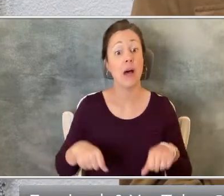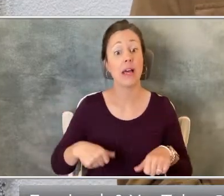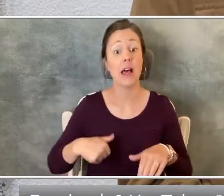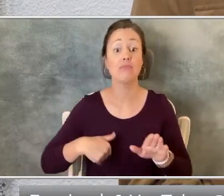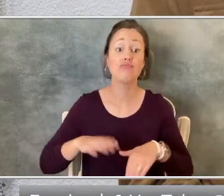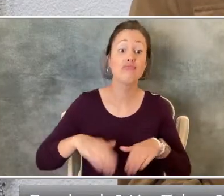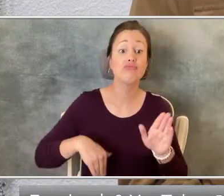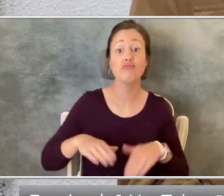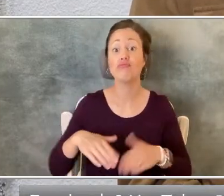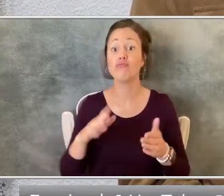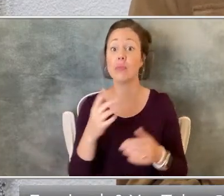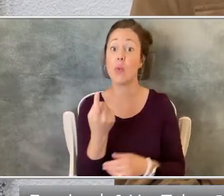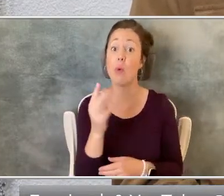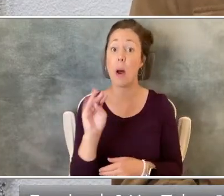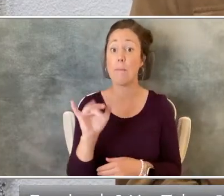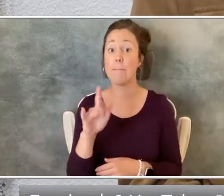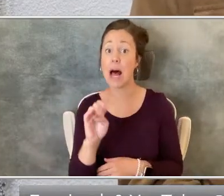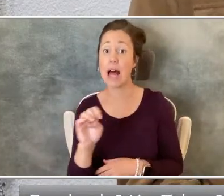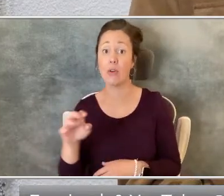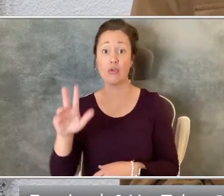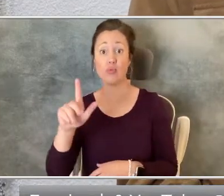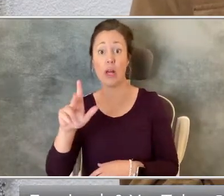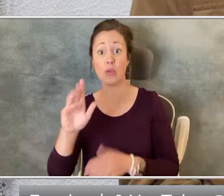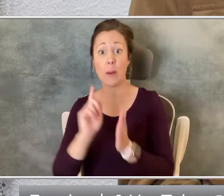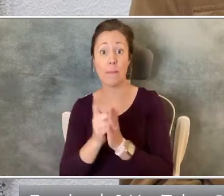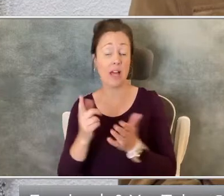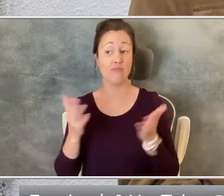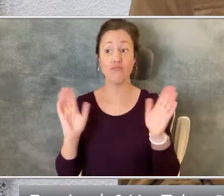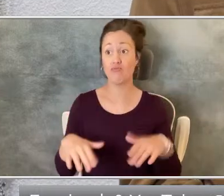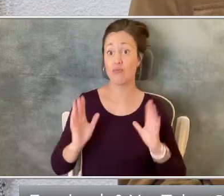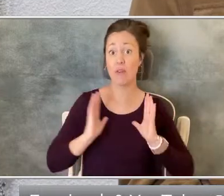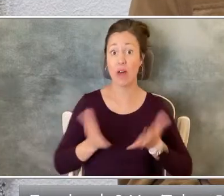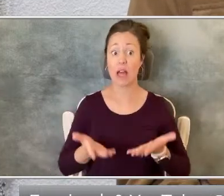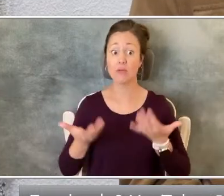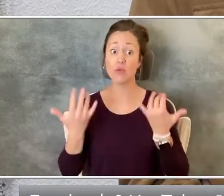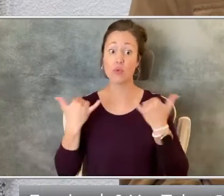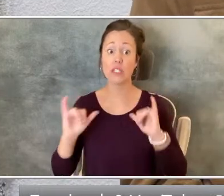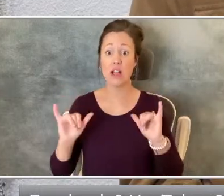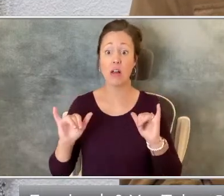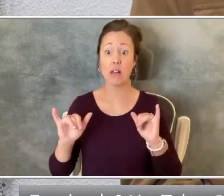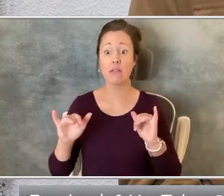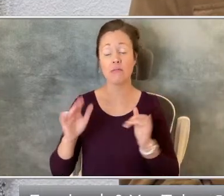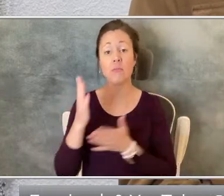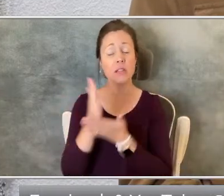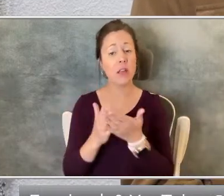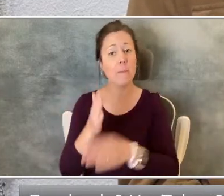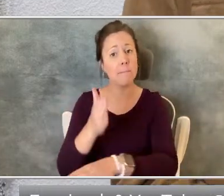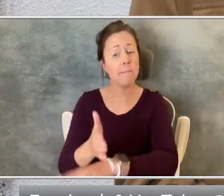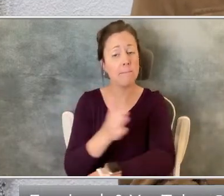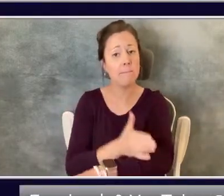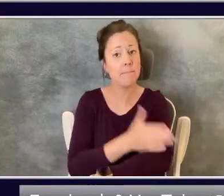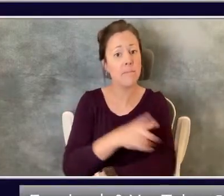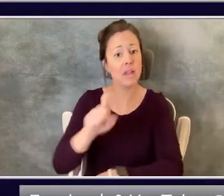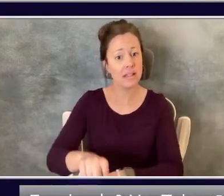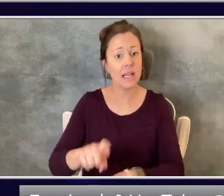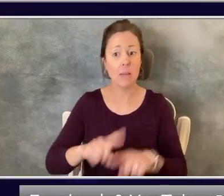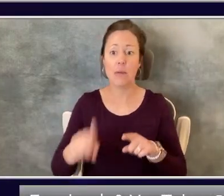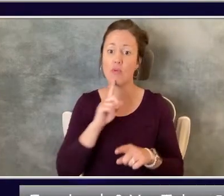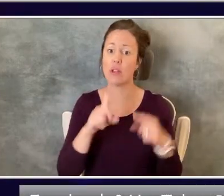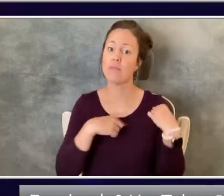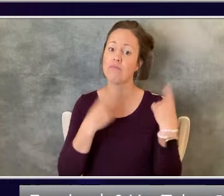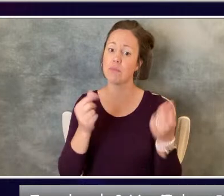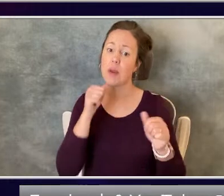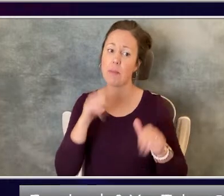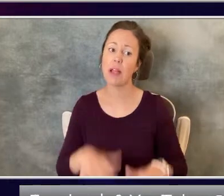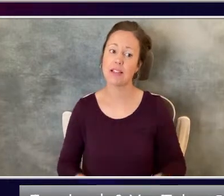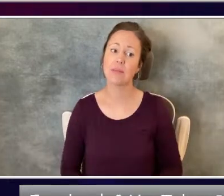mile and don't bother me a bit. But, you know, I still got problems, but I'm getting there. And it's been a blessing. He's